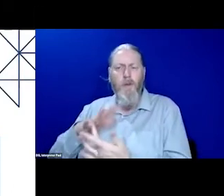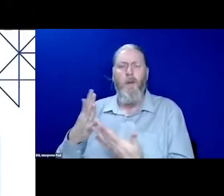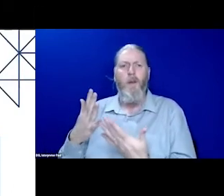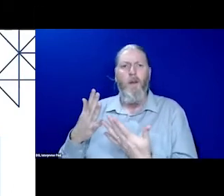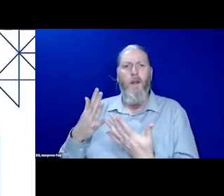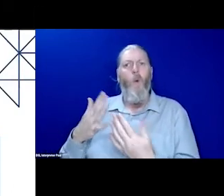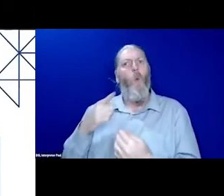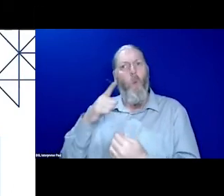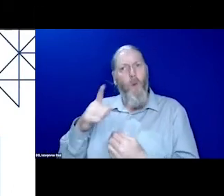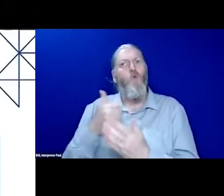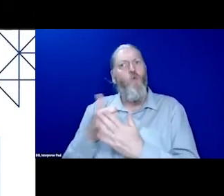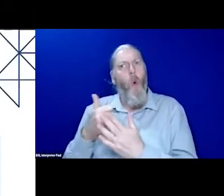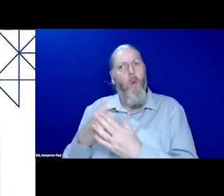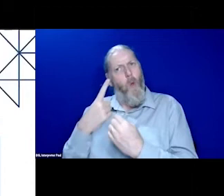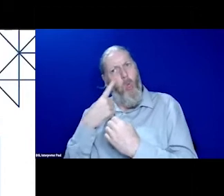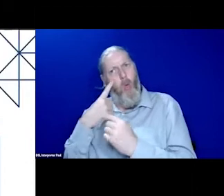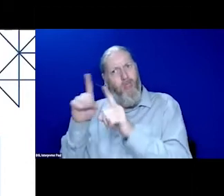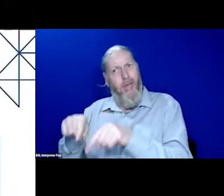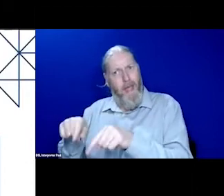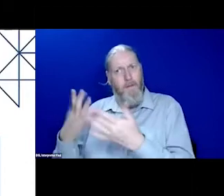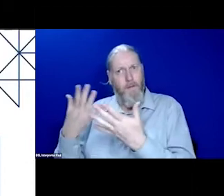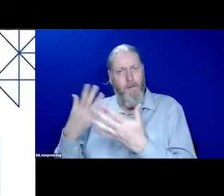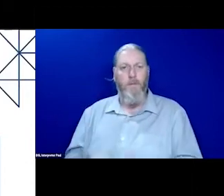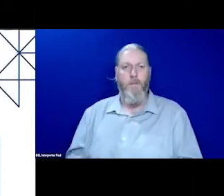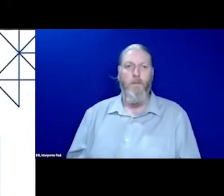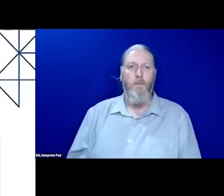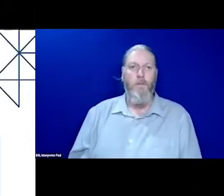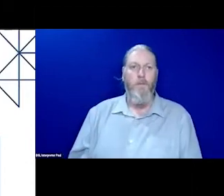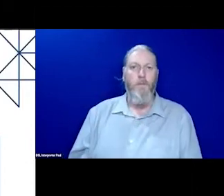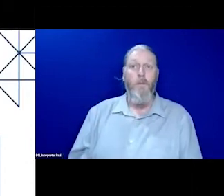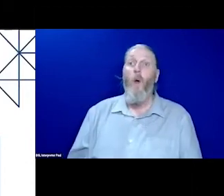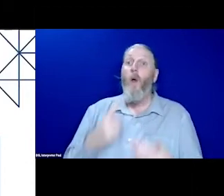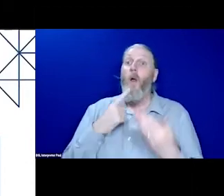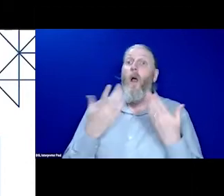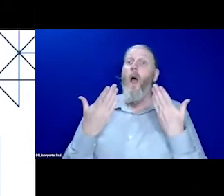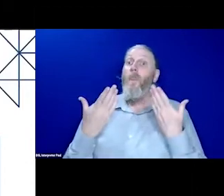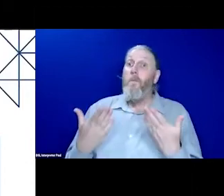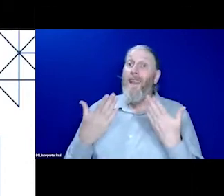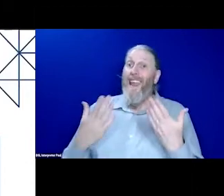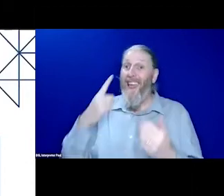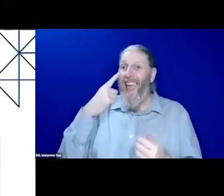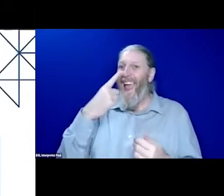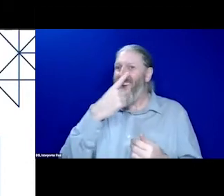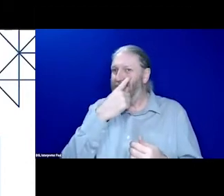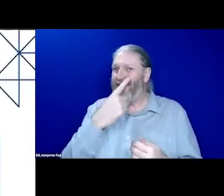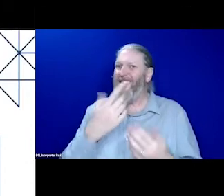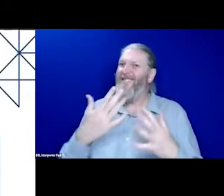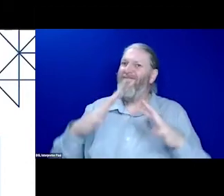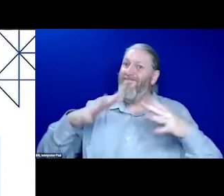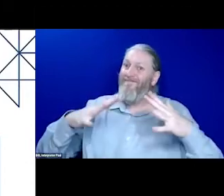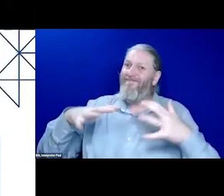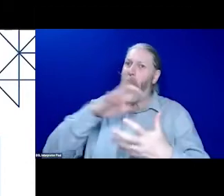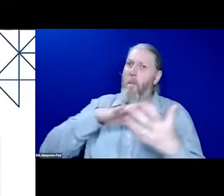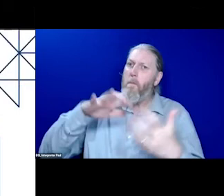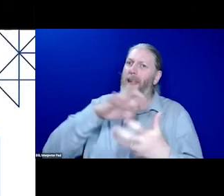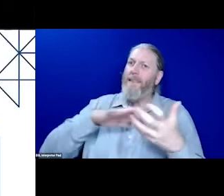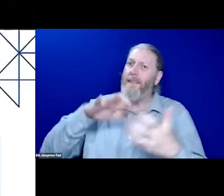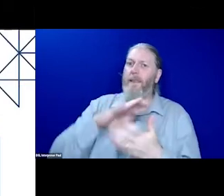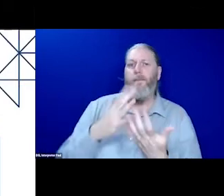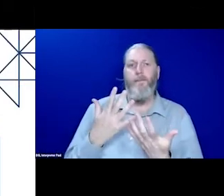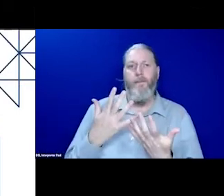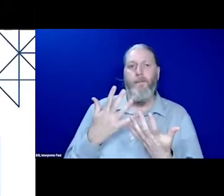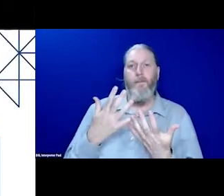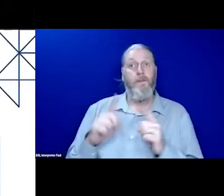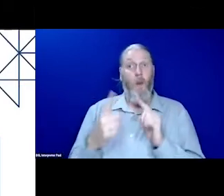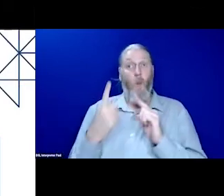in mental health? So at the moment, the evidence is somewhat mixed. We are seeing that, for